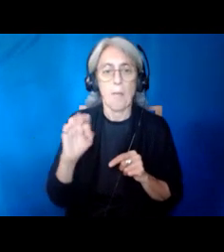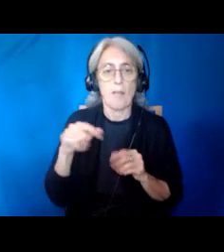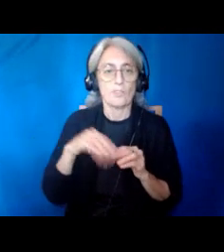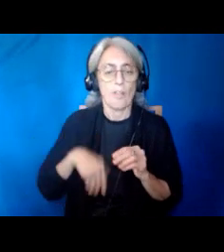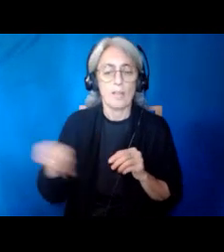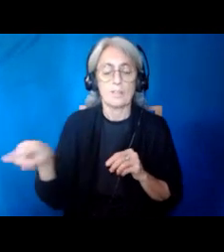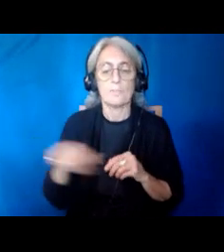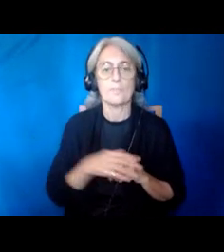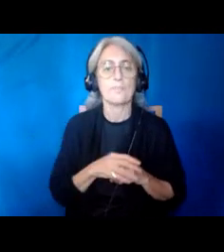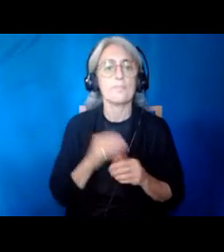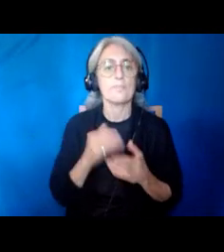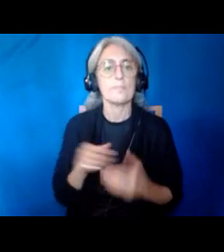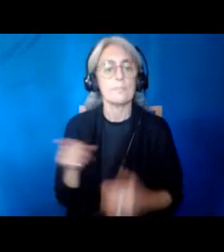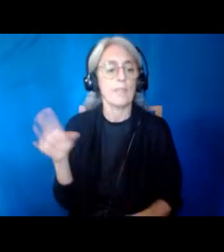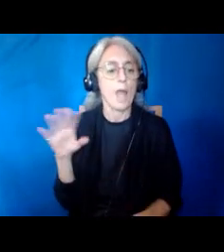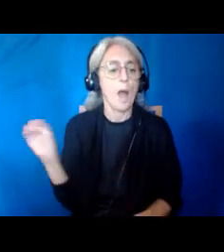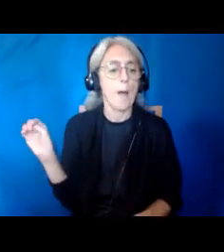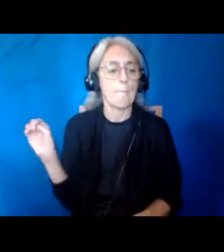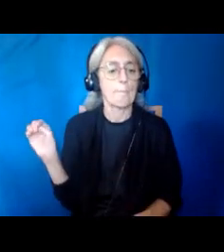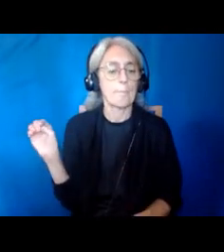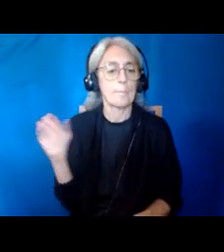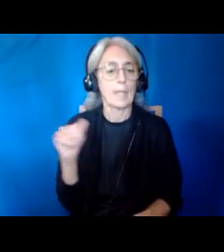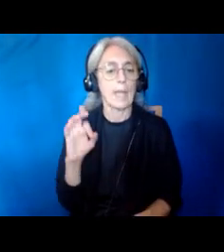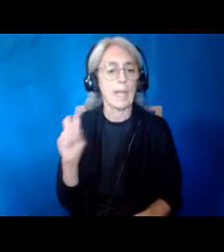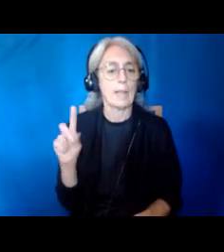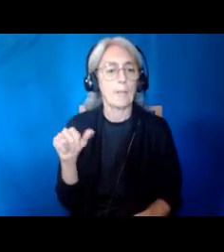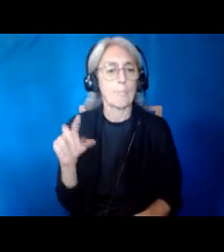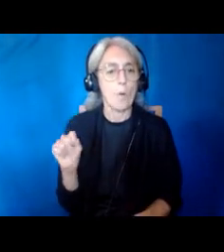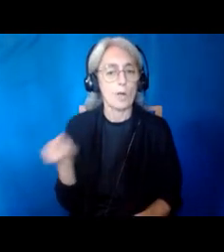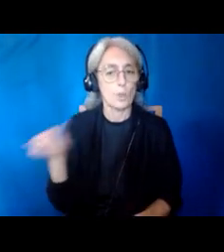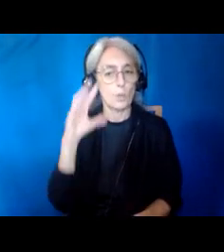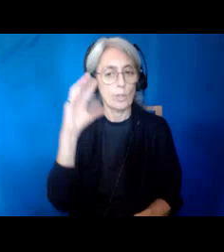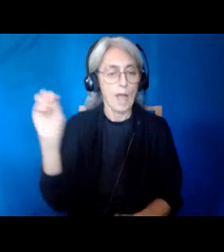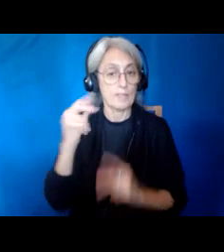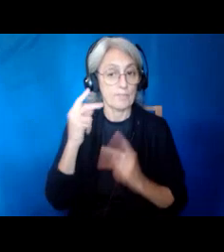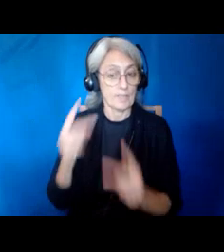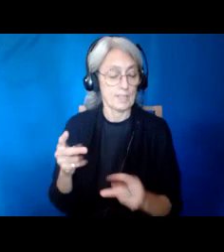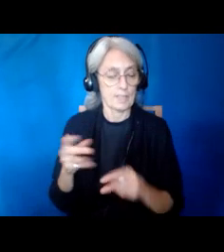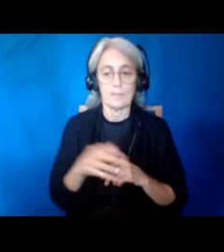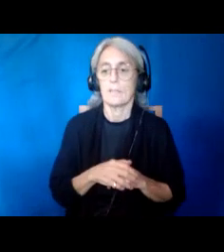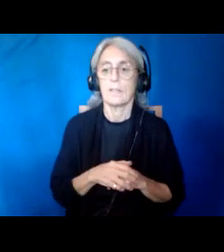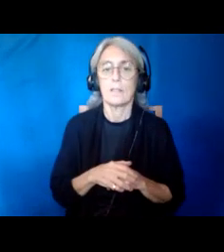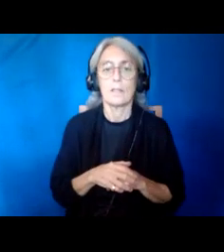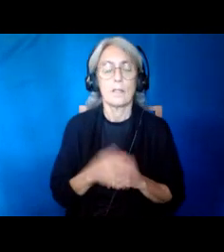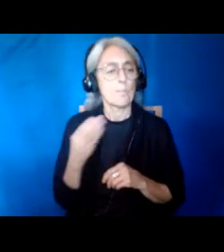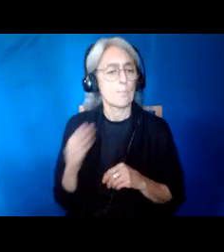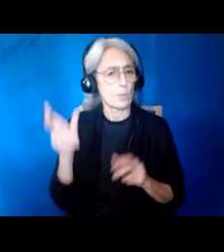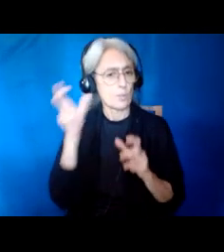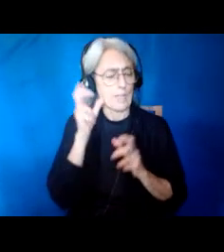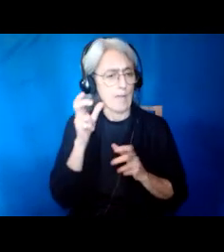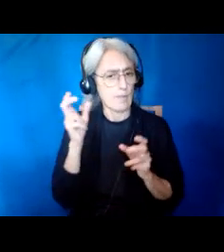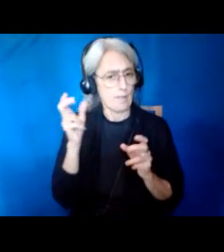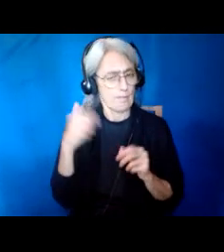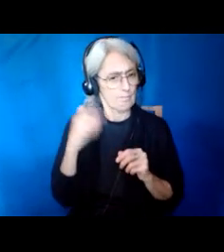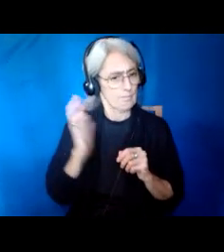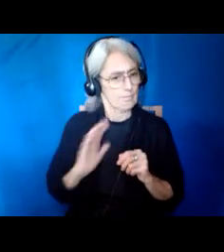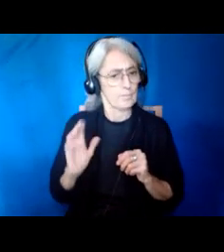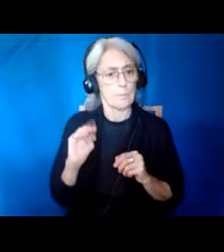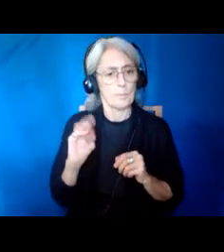near the inland port that you guys visited earlier today. Was a former Blue Devil at Merced College and spent a lot of time